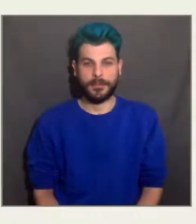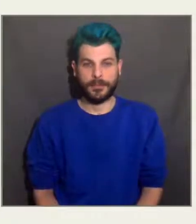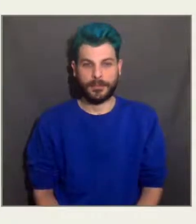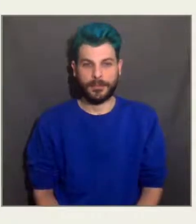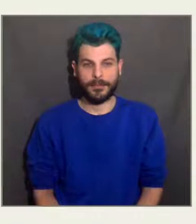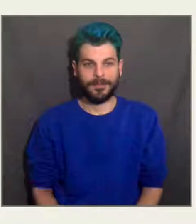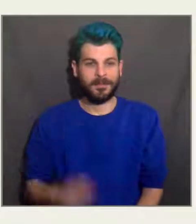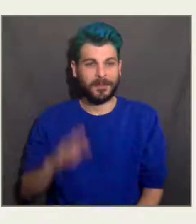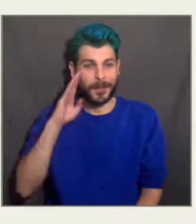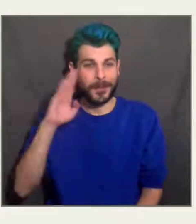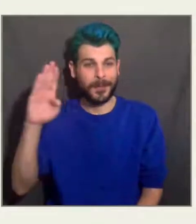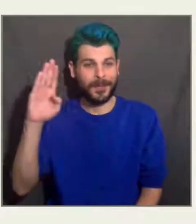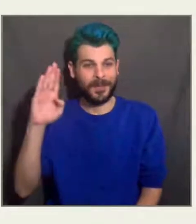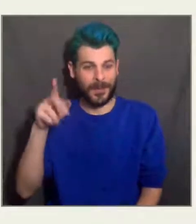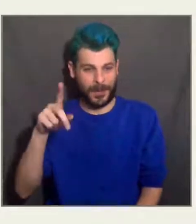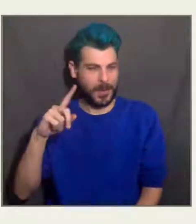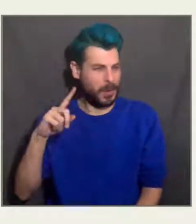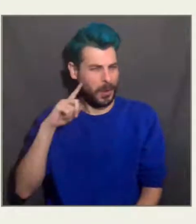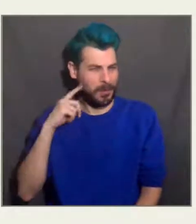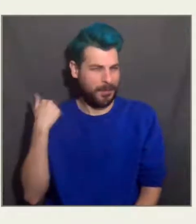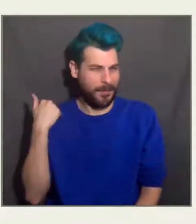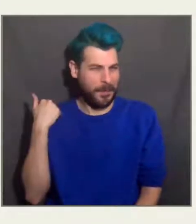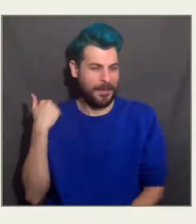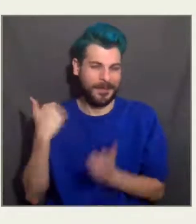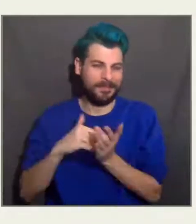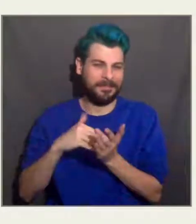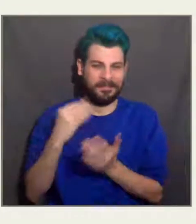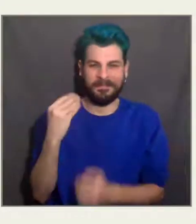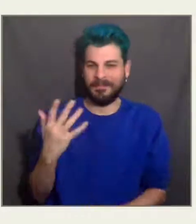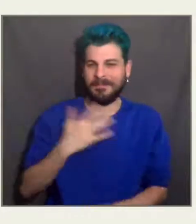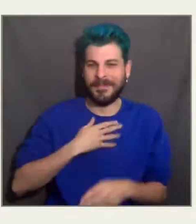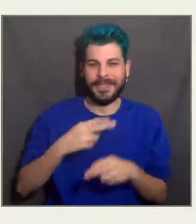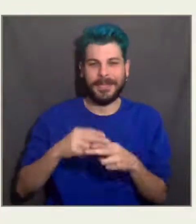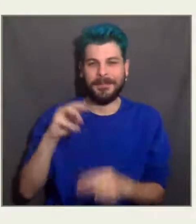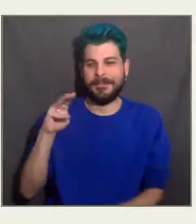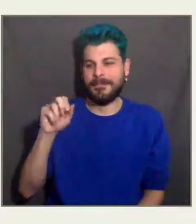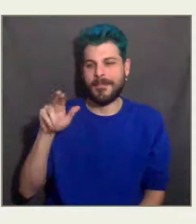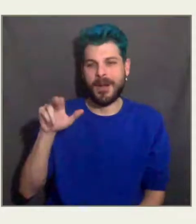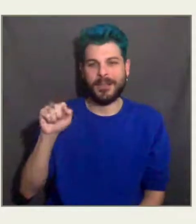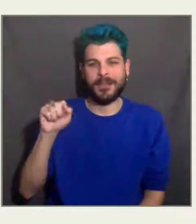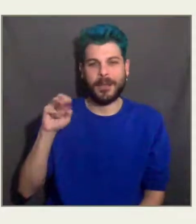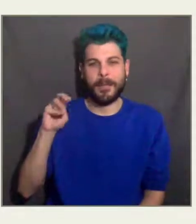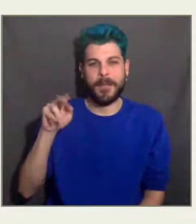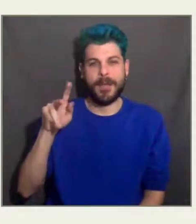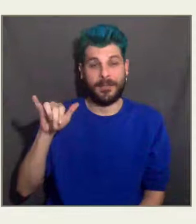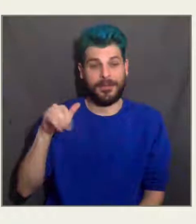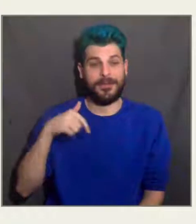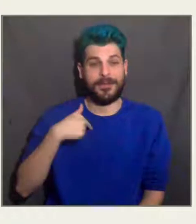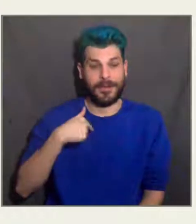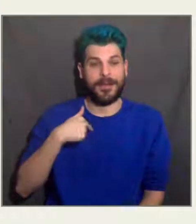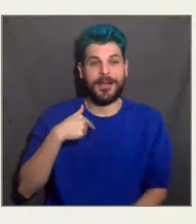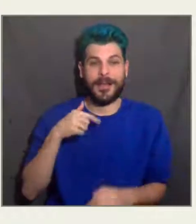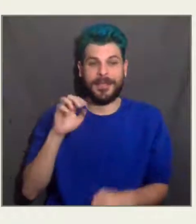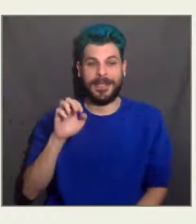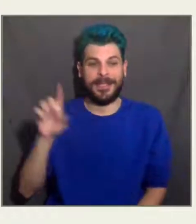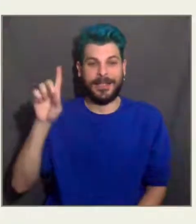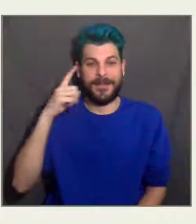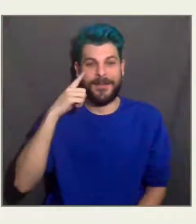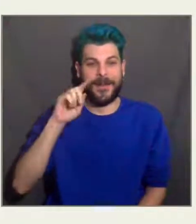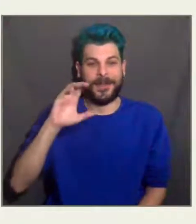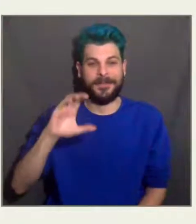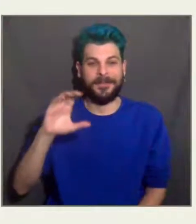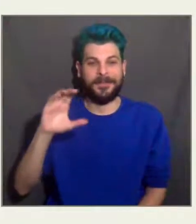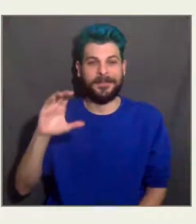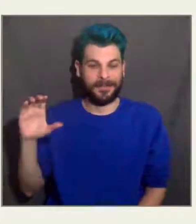Hello. You heard earlier, my name is Marcus Mundy. I'm the Executive Director of the Coalition of Communities of Color.